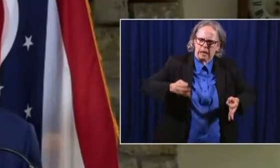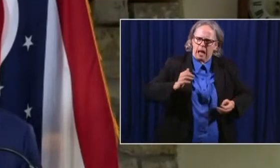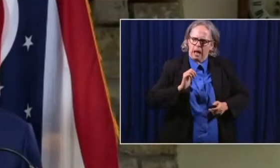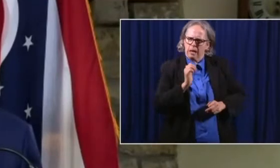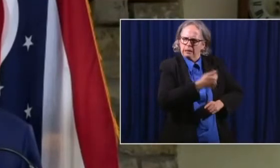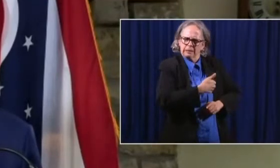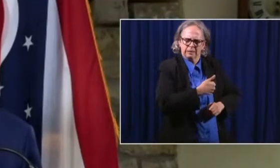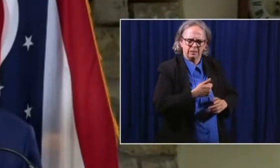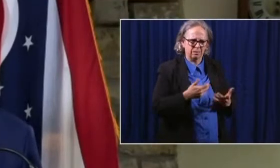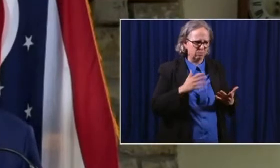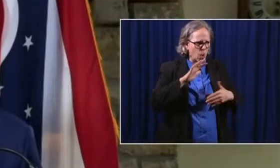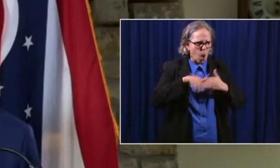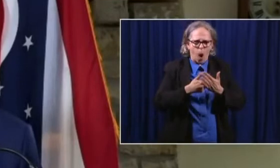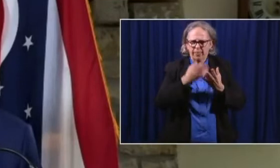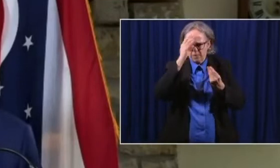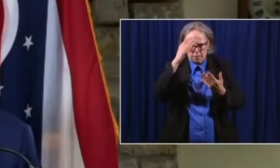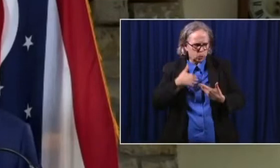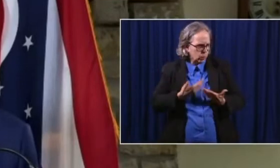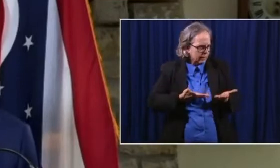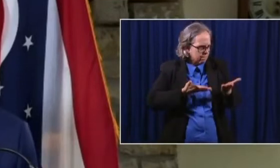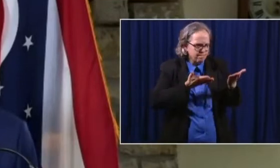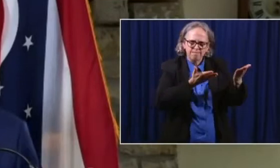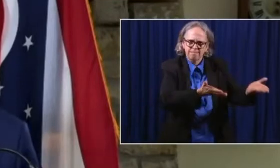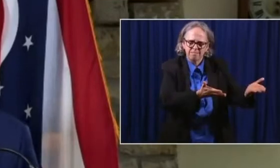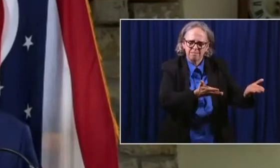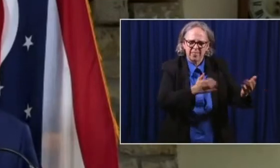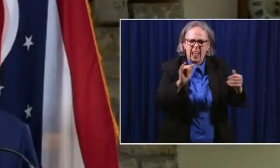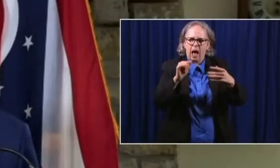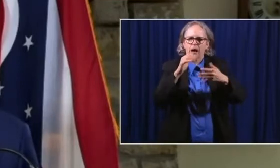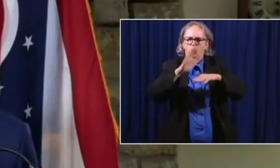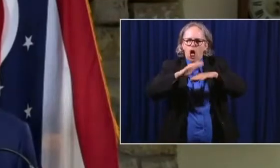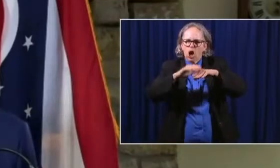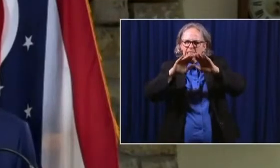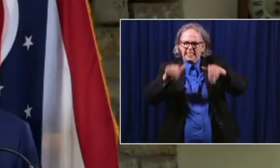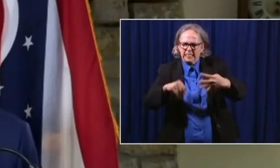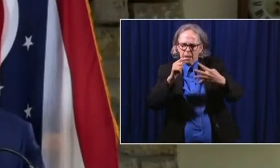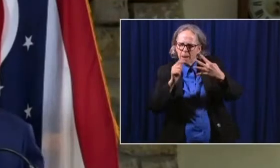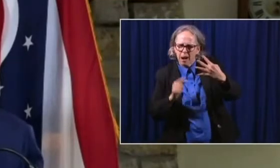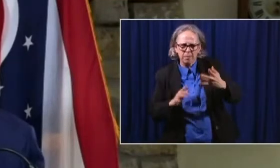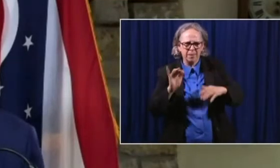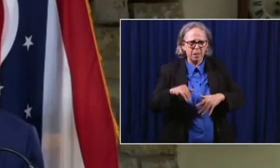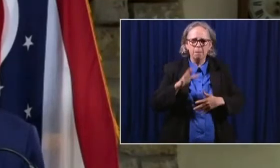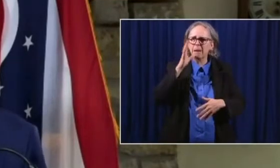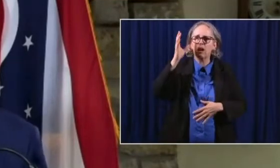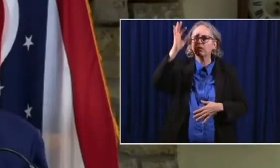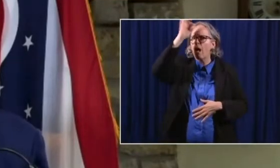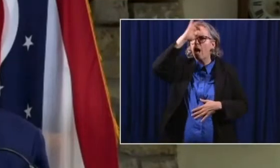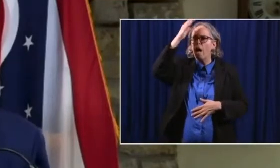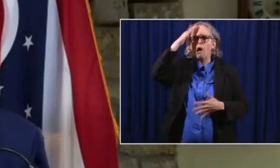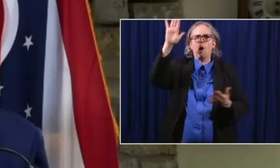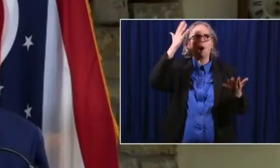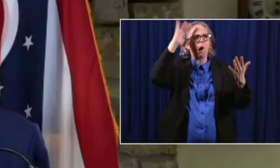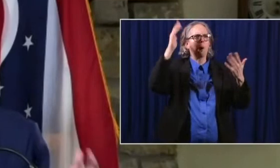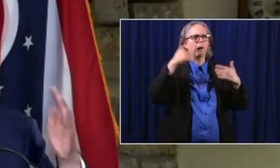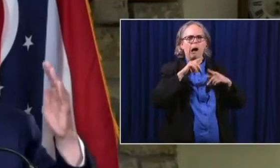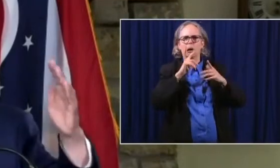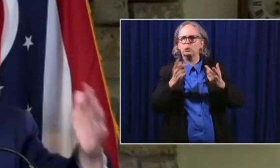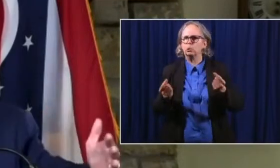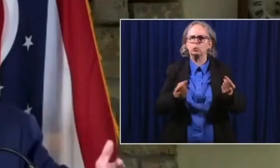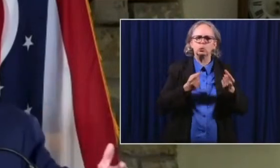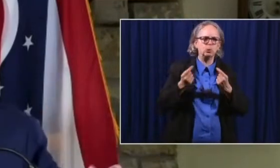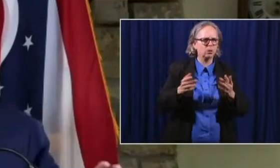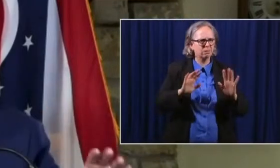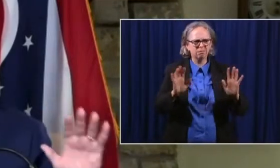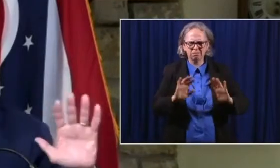you just don't want a situation where parents don't know anything. And schools, I think, generally do a very good job. If there's a problem in